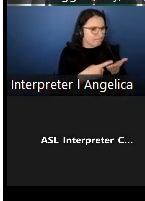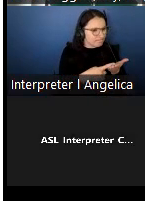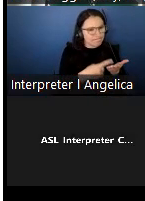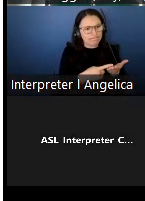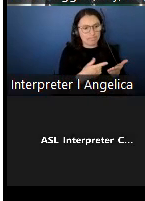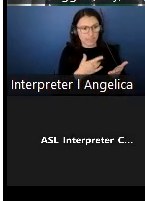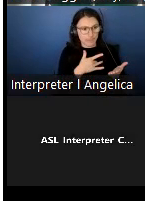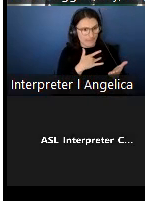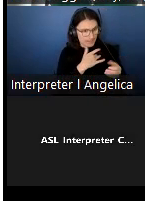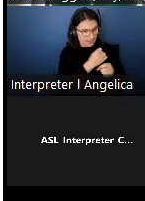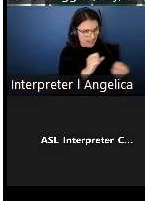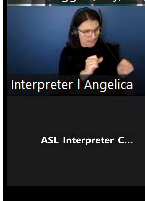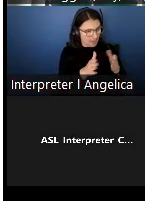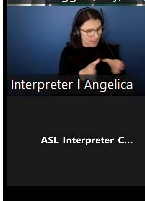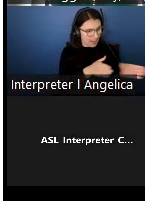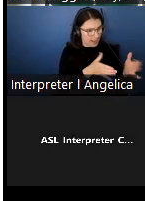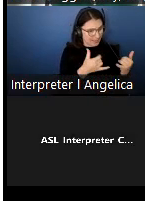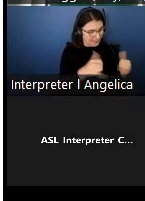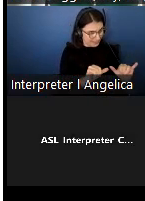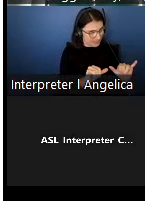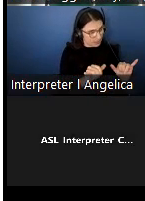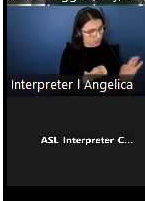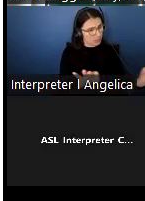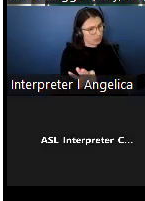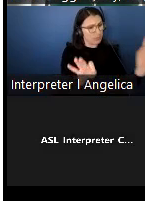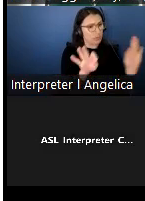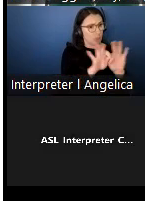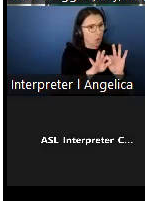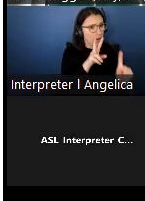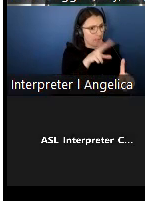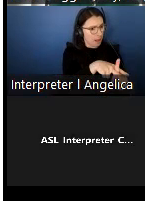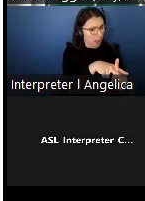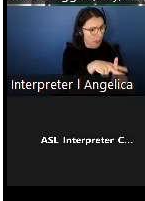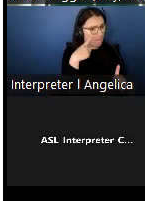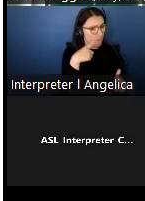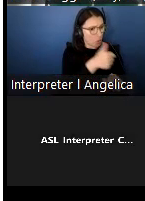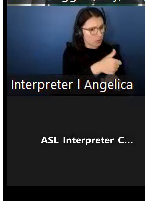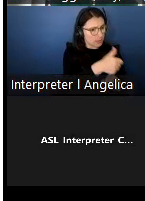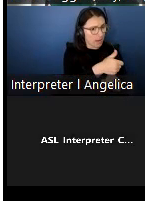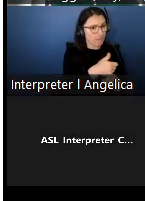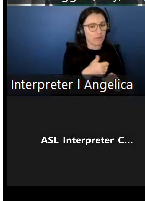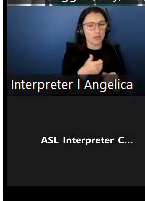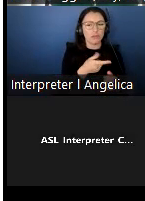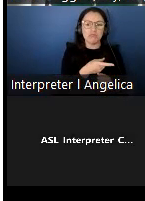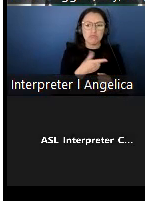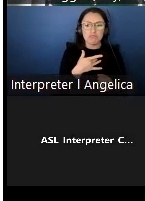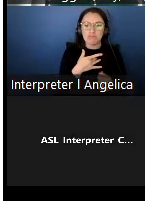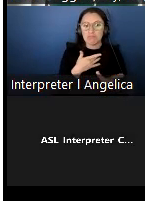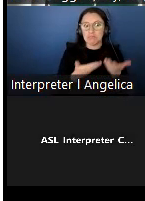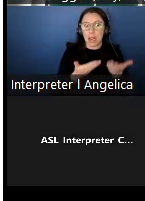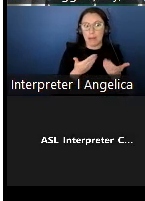still relevant and still working for them. That way they don't have any additional